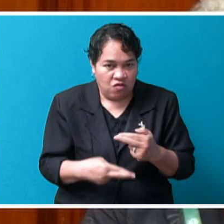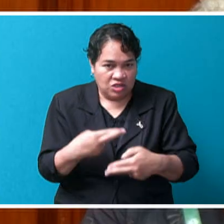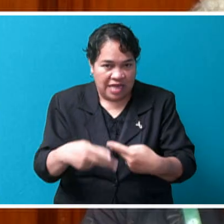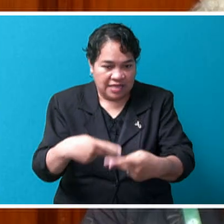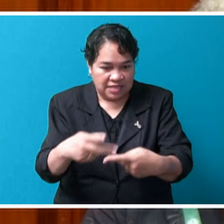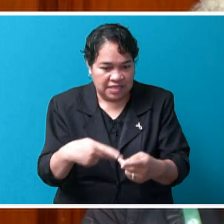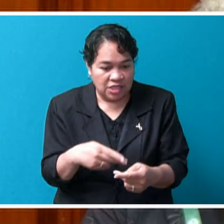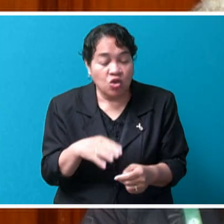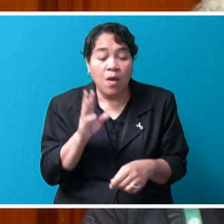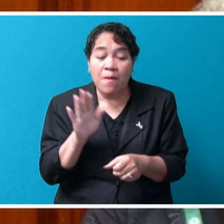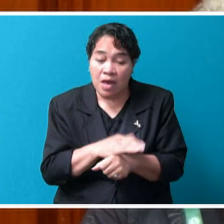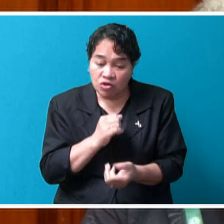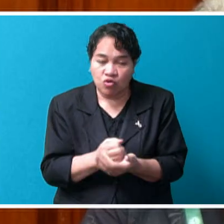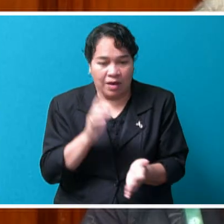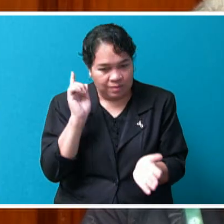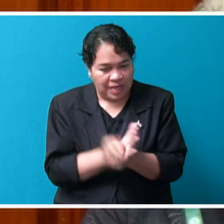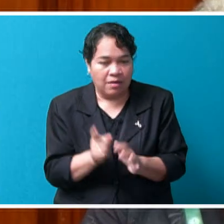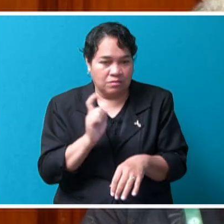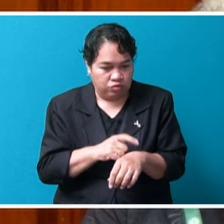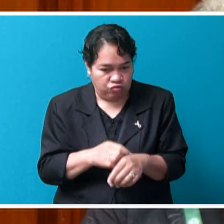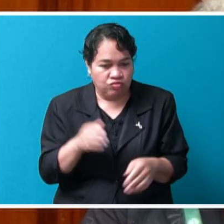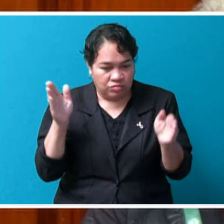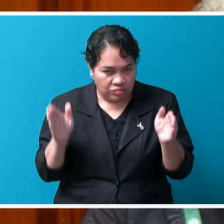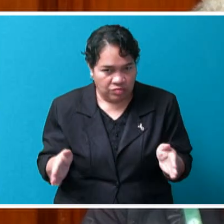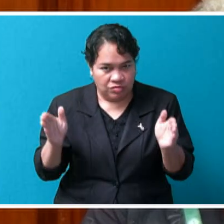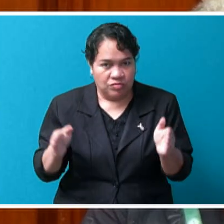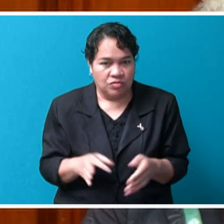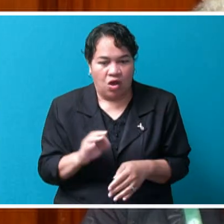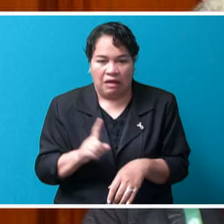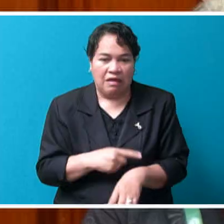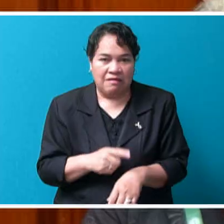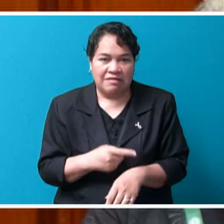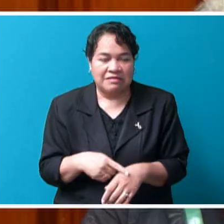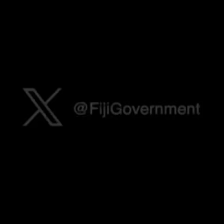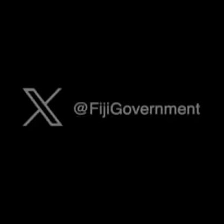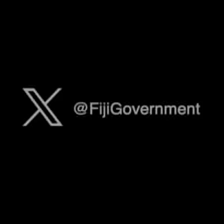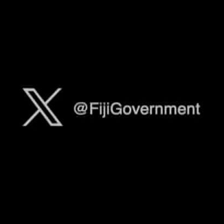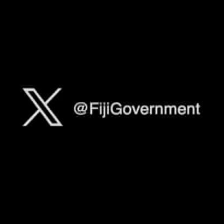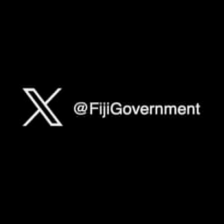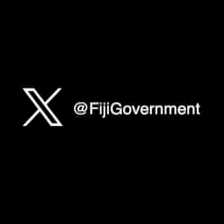and timely settlement of approved refund obligations. Thank you, Mr. Speaker, sir.